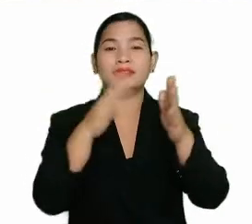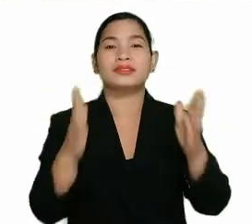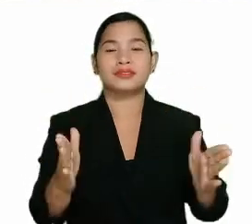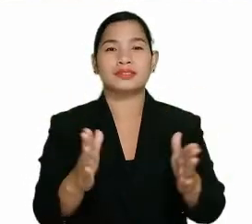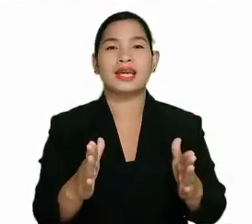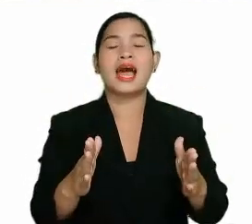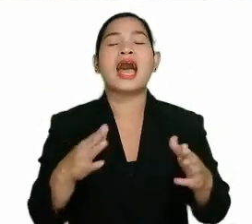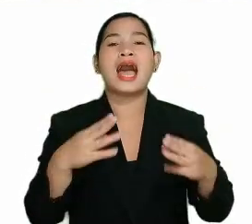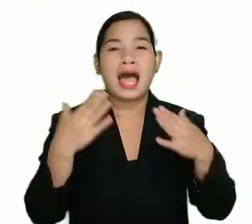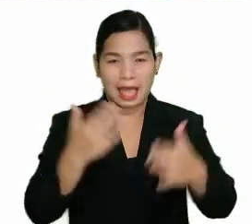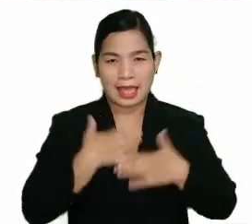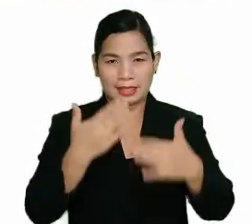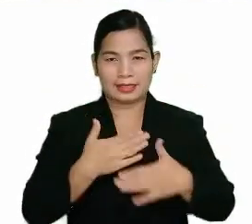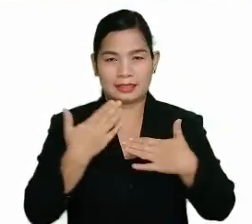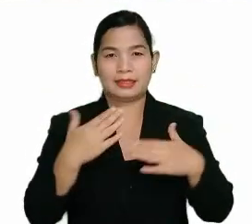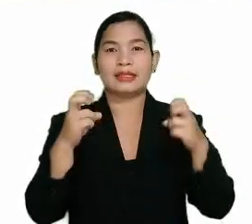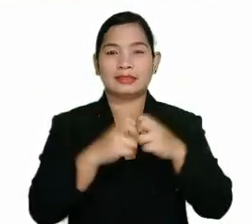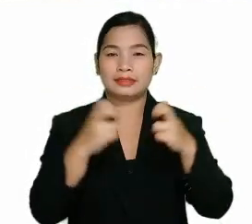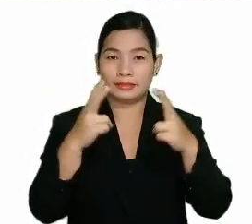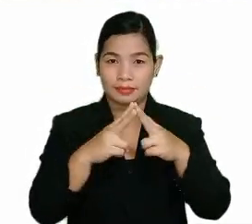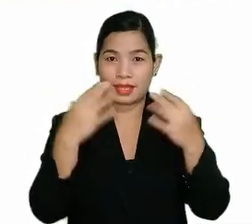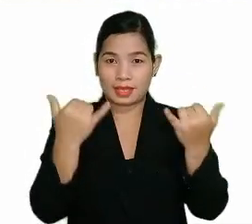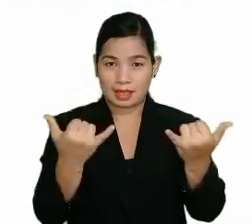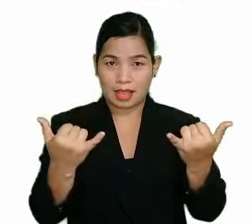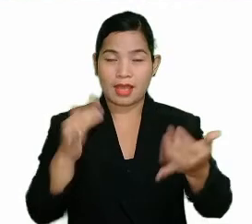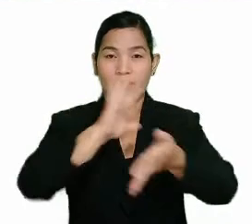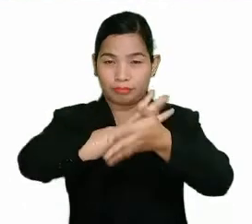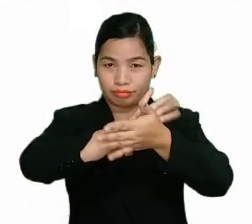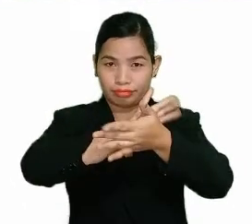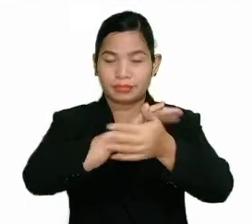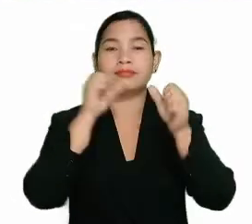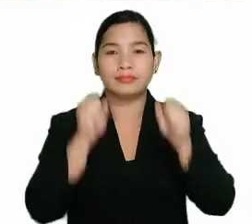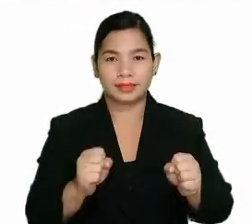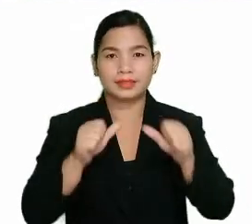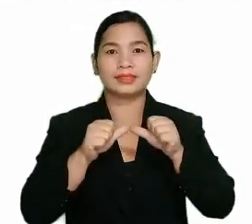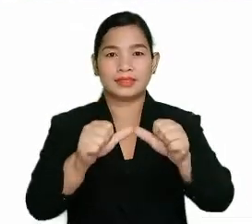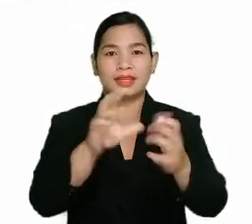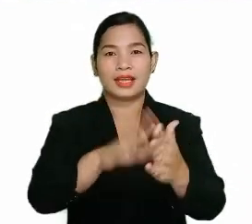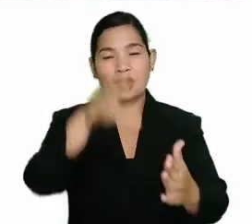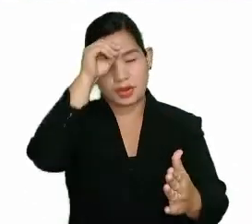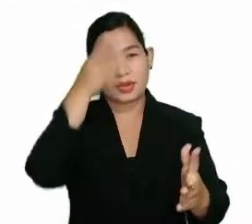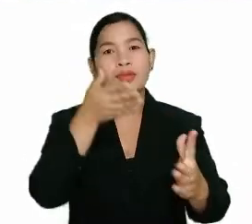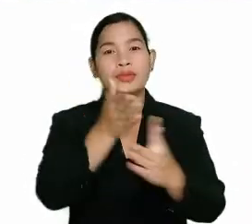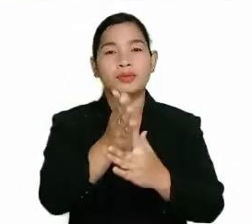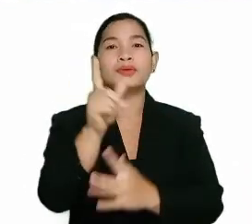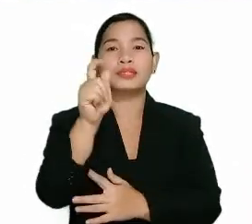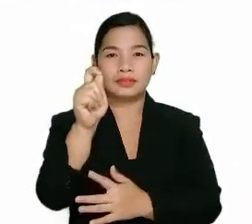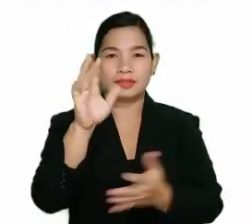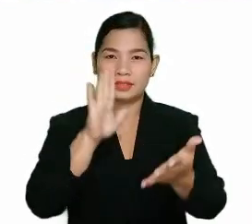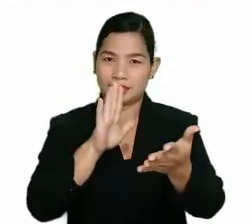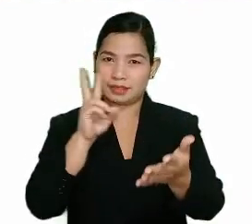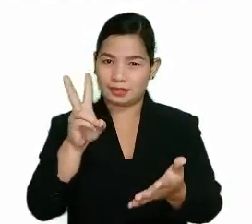students. We are glad because despite the pandemic, we can continue learning through our Teleradyo